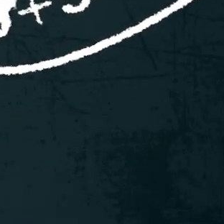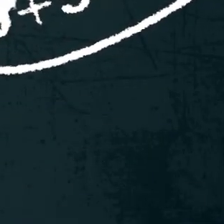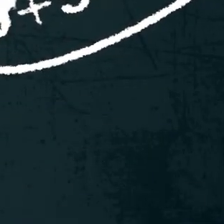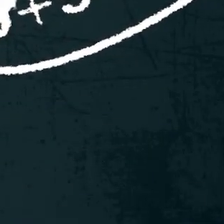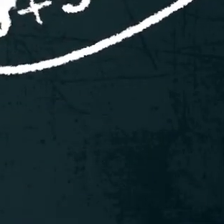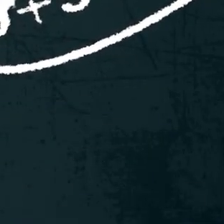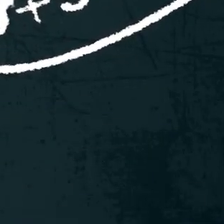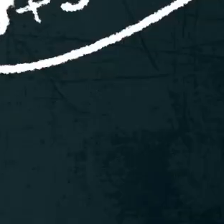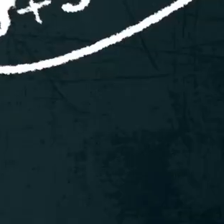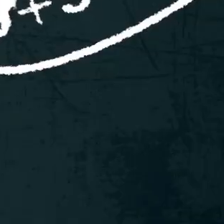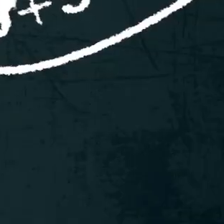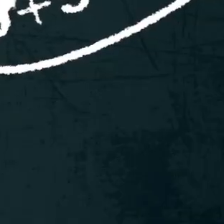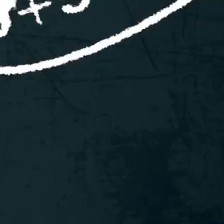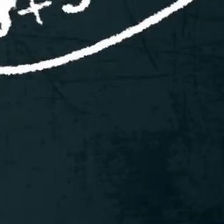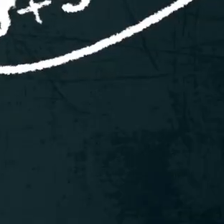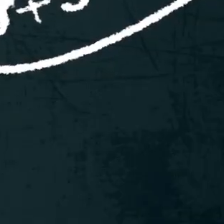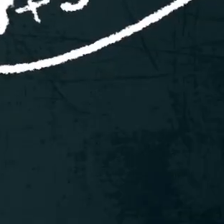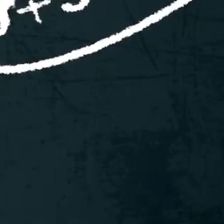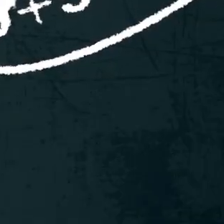Board.